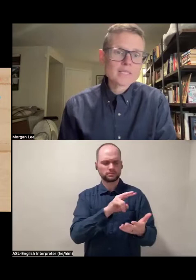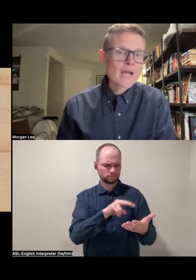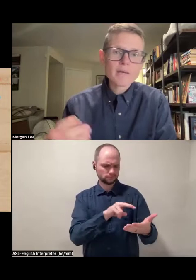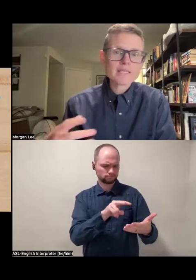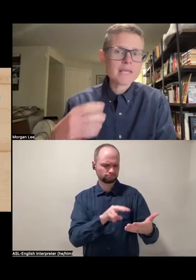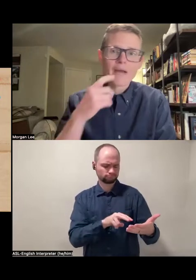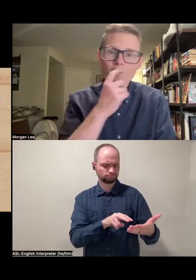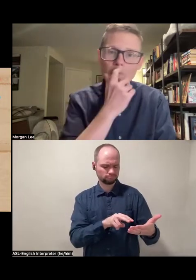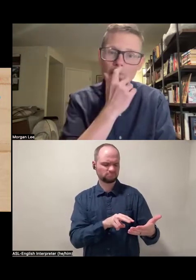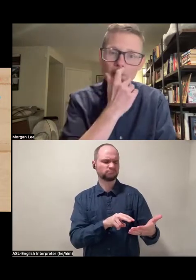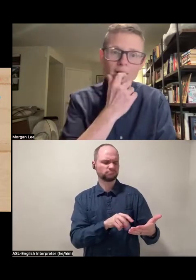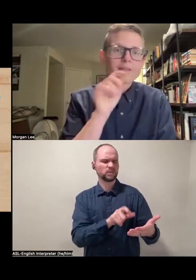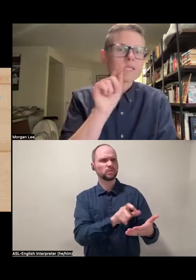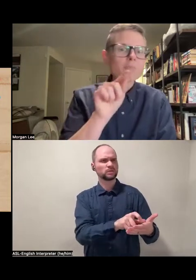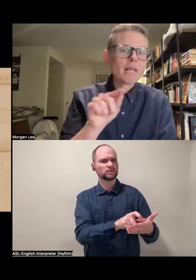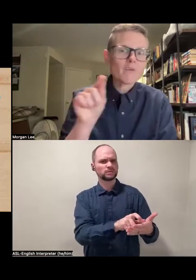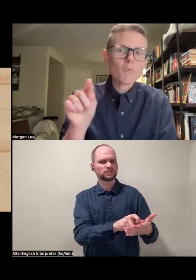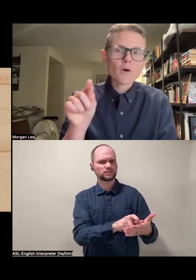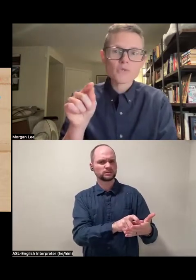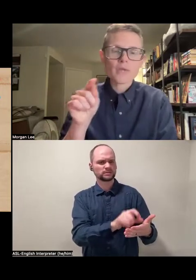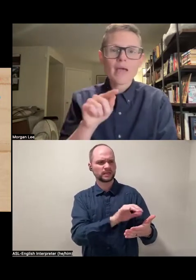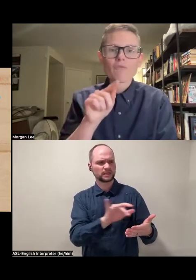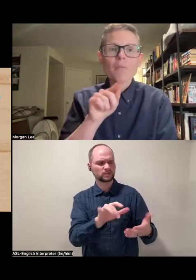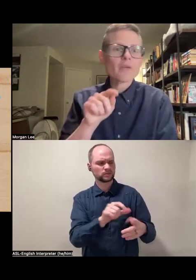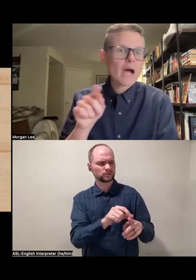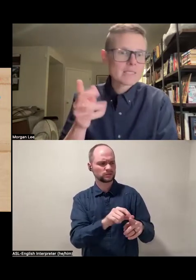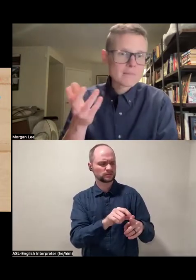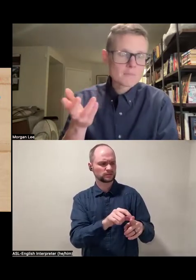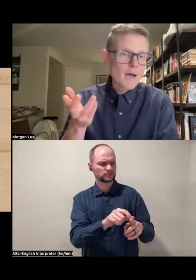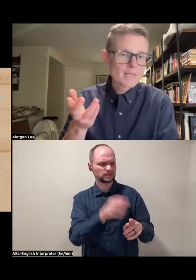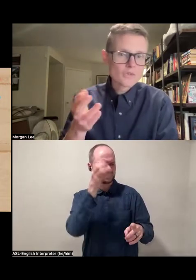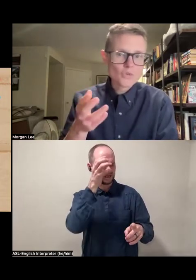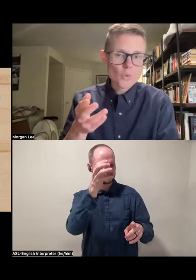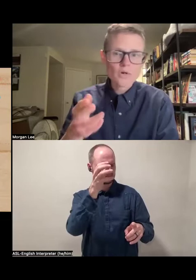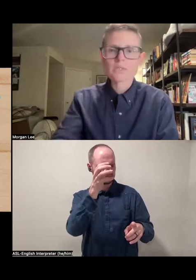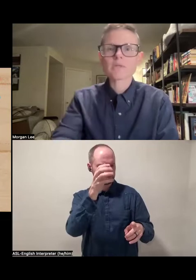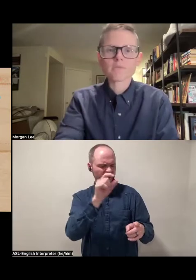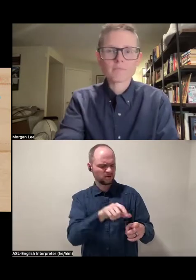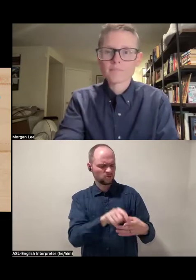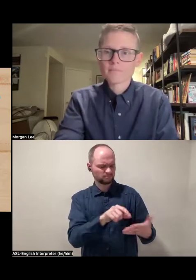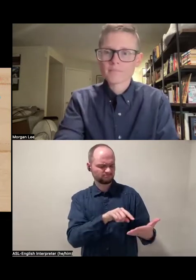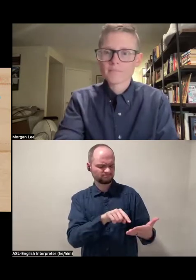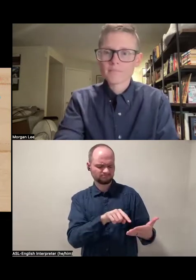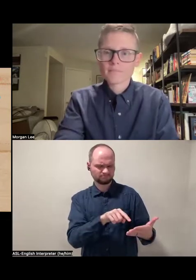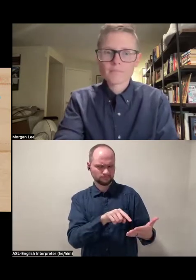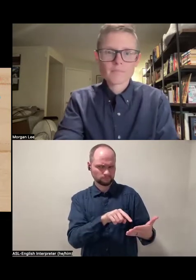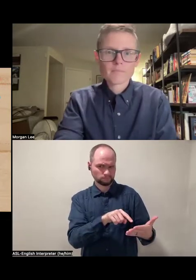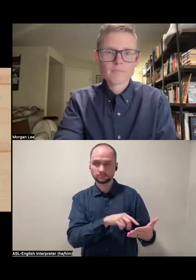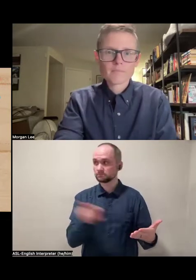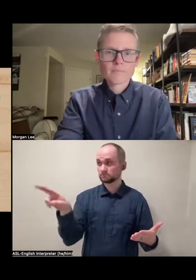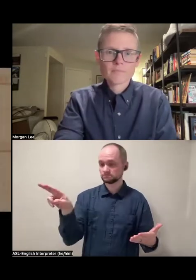doing assignments. They can't remember the spelling of words, or they can't remember the concepts behind certain words.